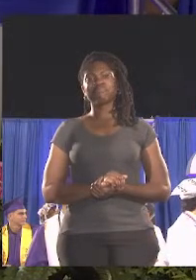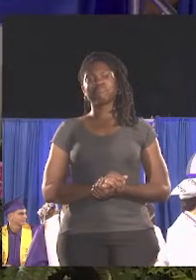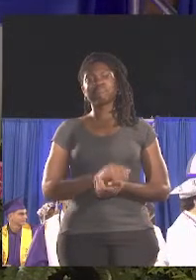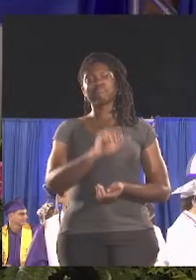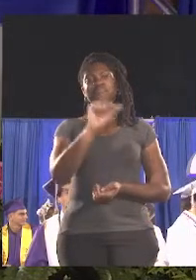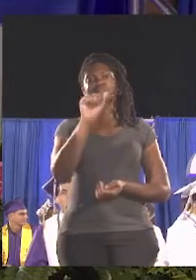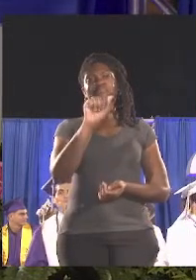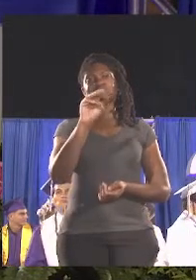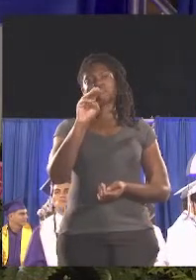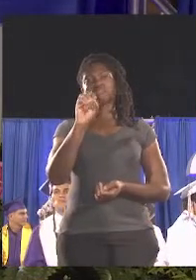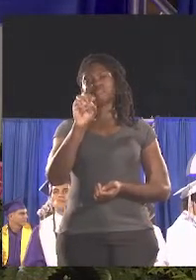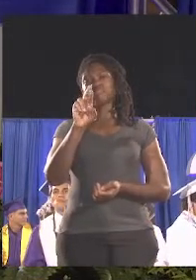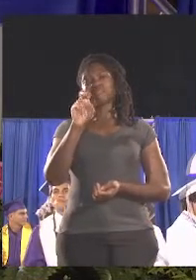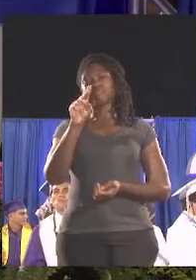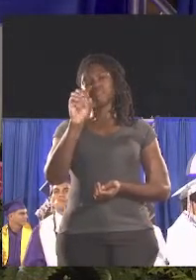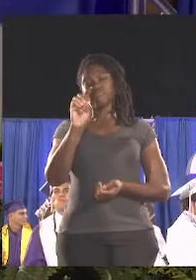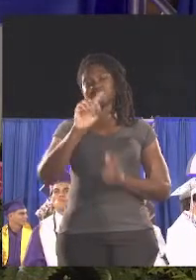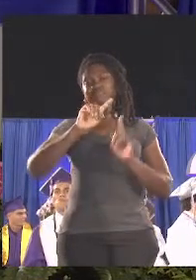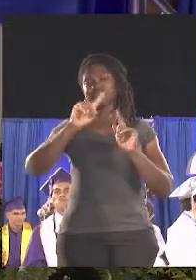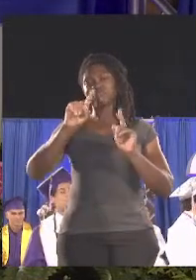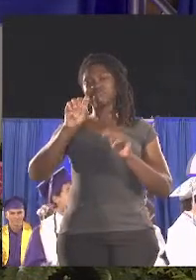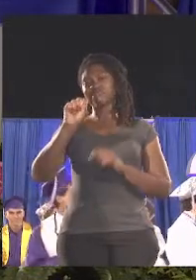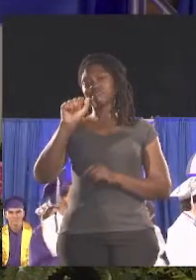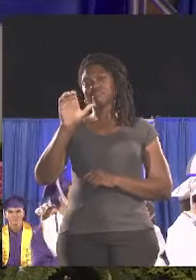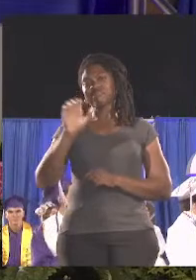Ariel N. Moreno, San Antonio College.